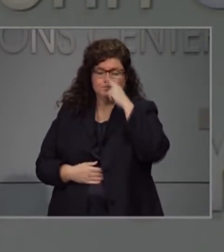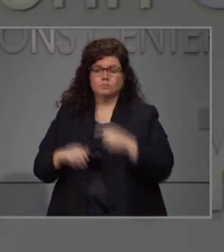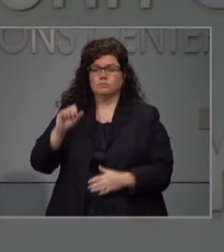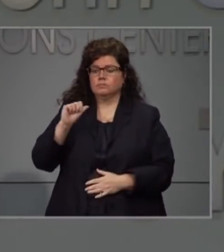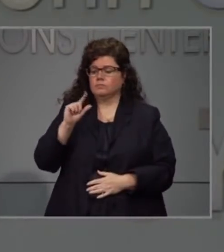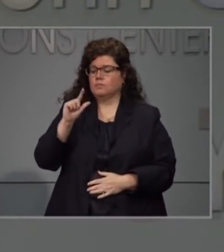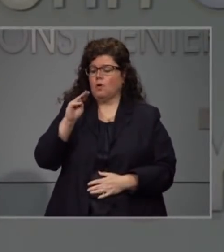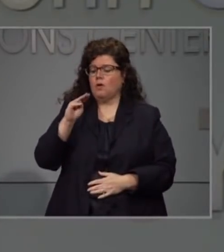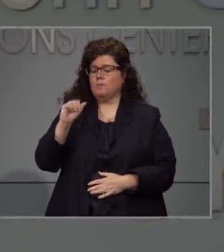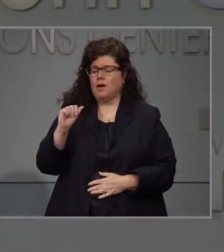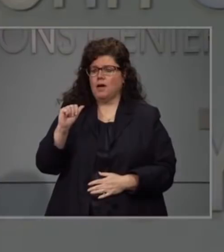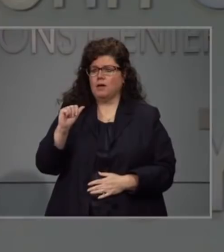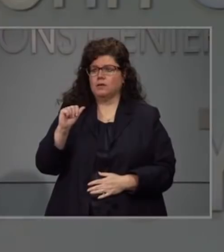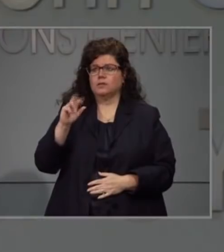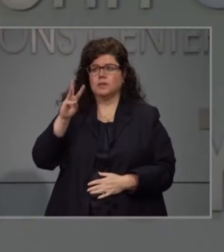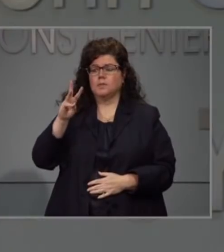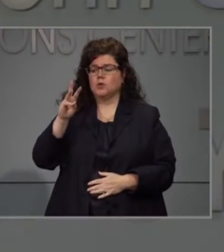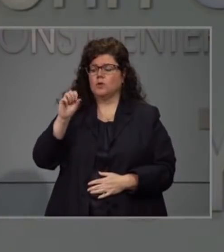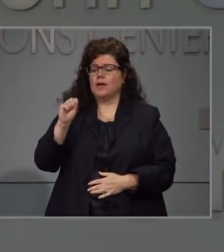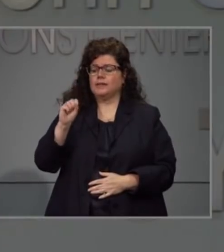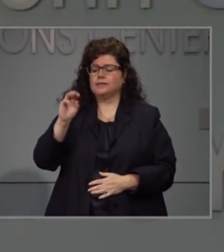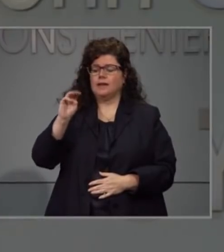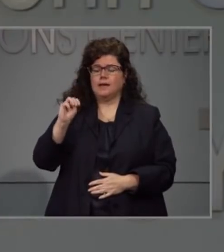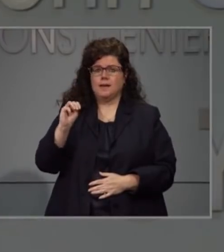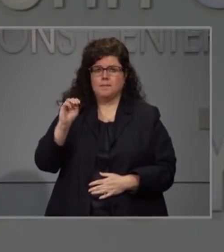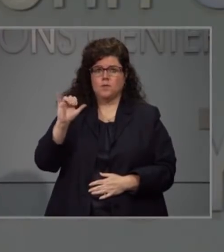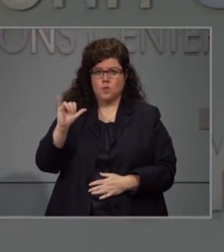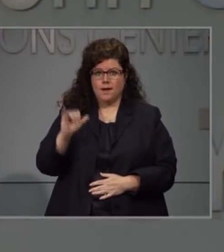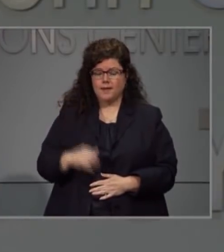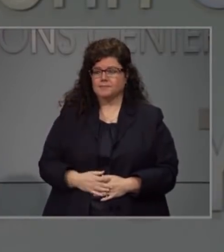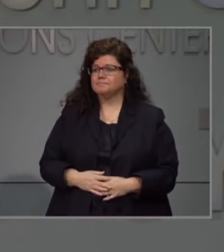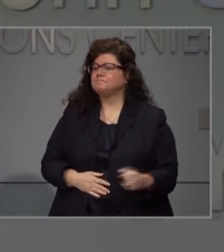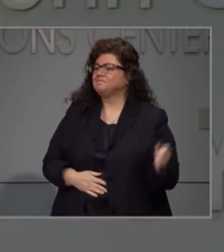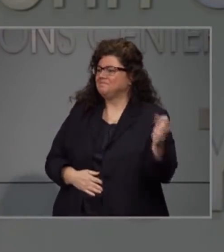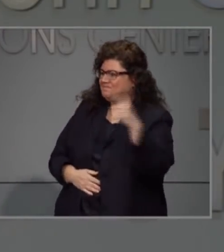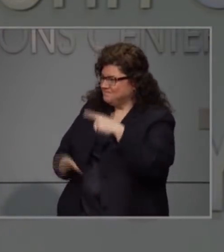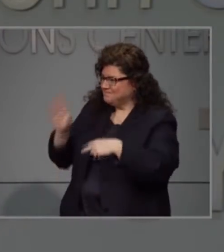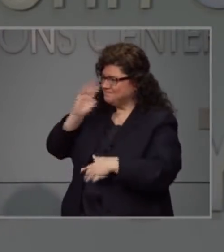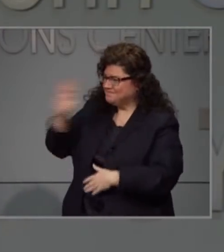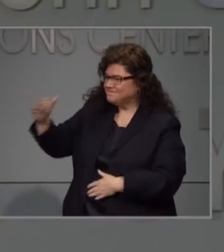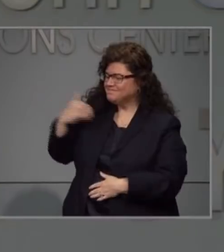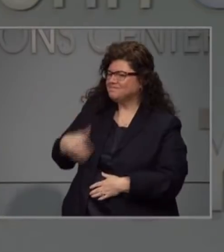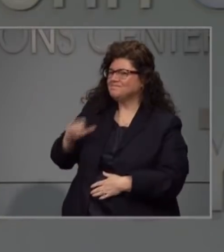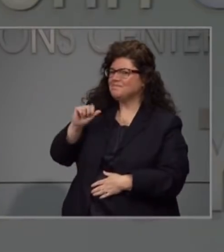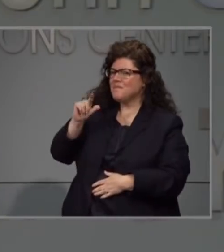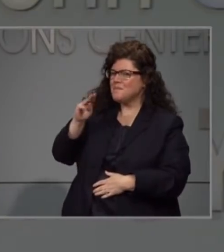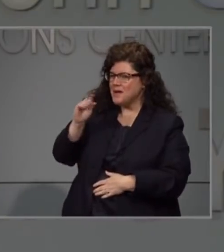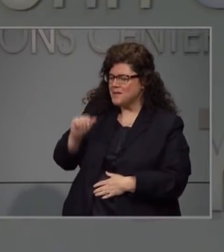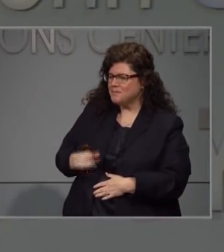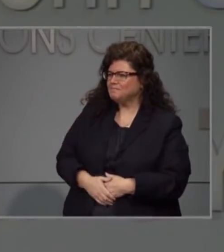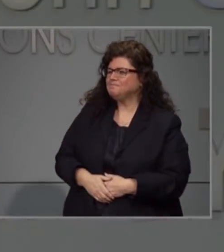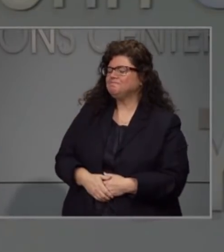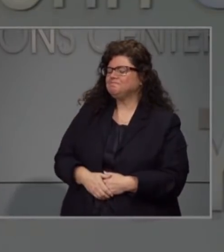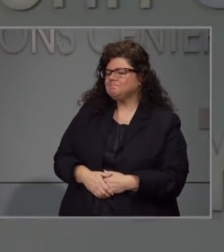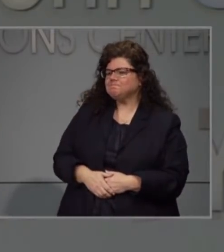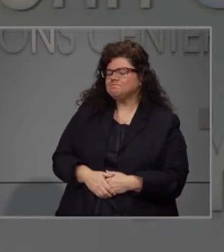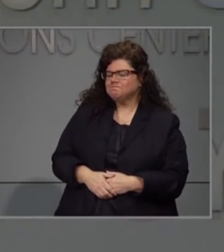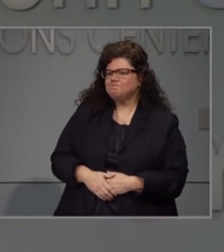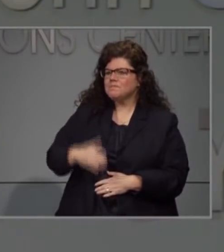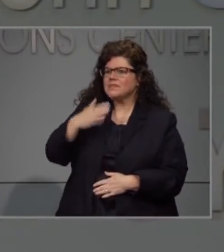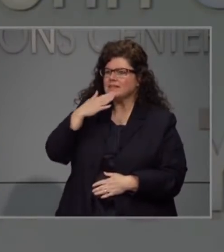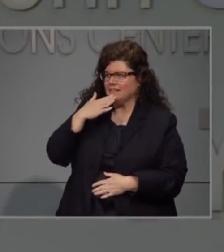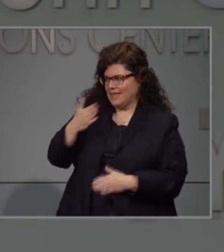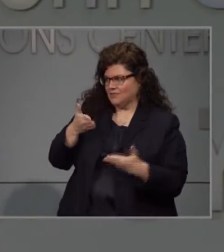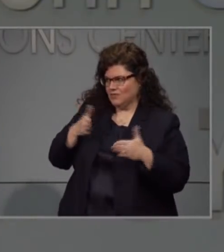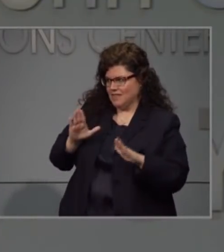Alma McCarty, WFMY. Hi there, this is Alma McCarty with WFMY News 2. Thanks for